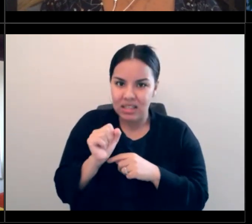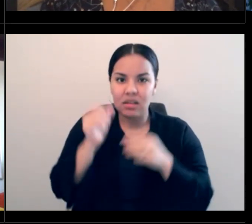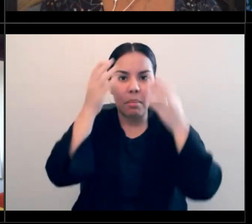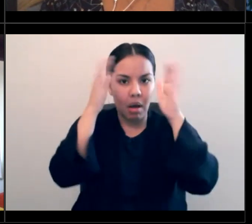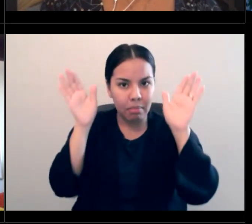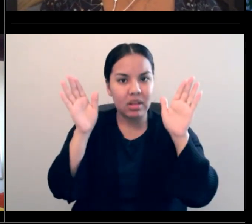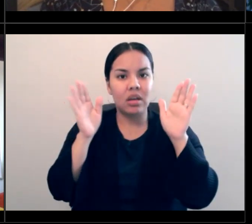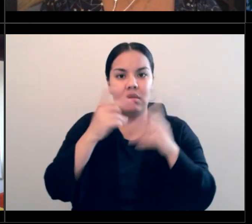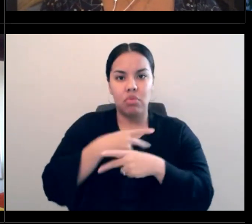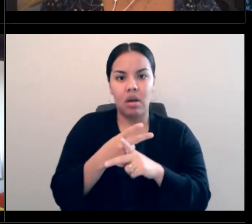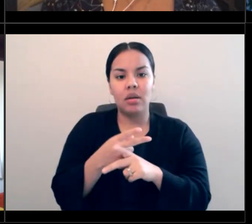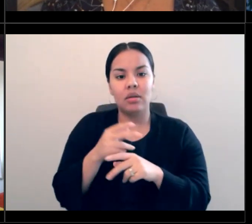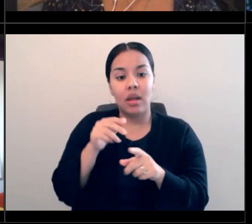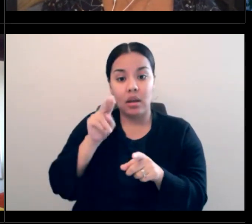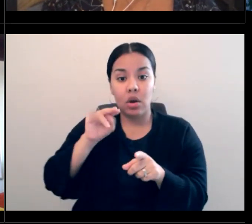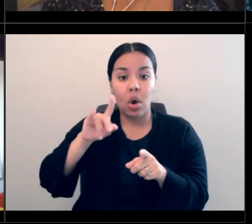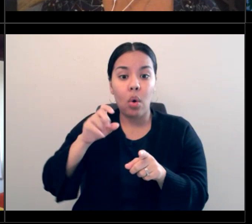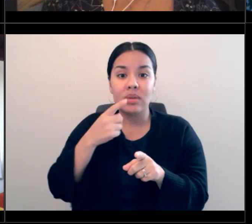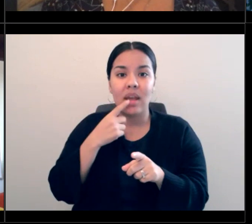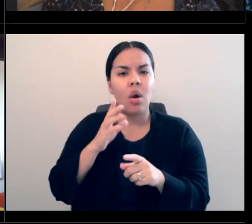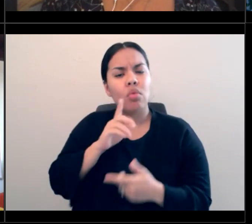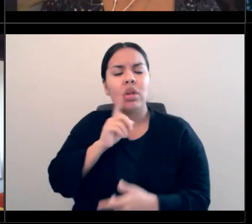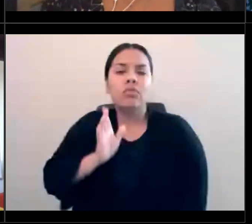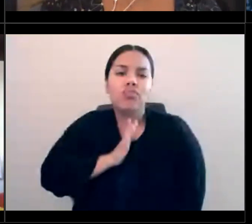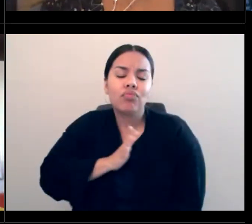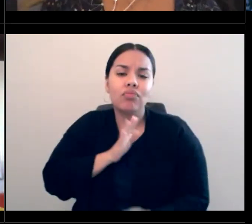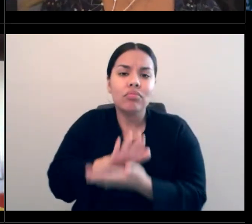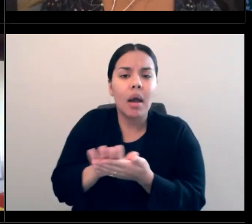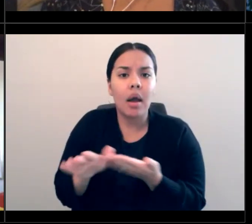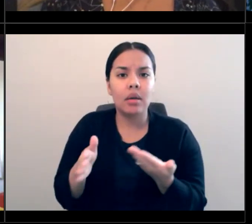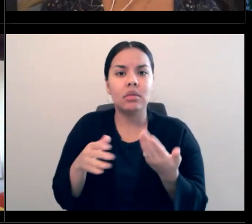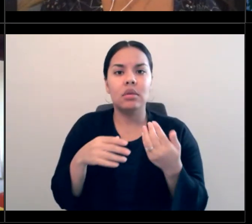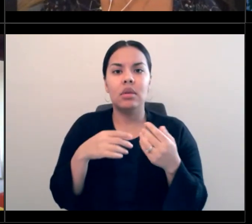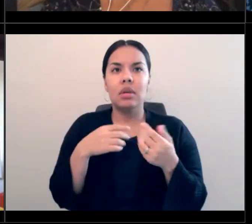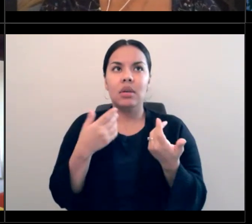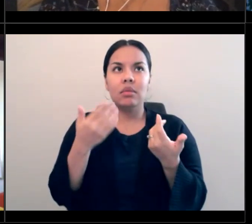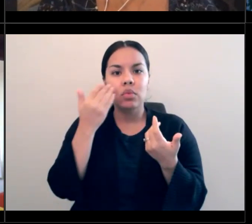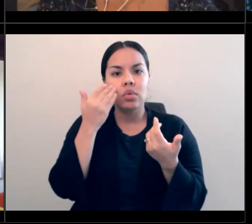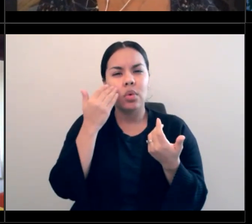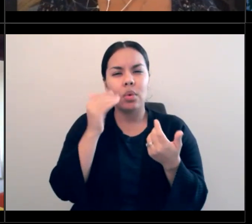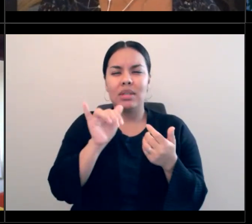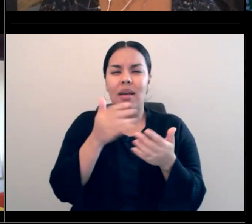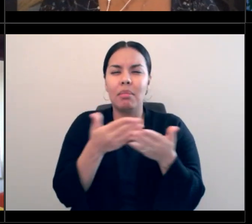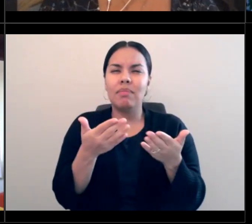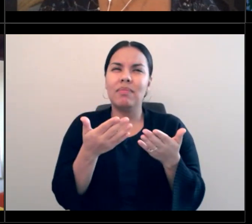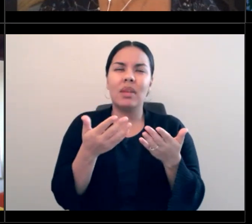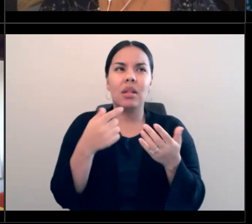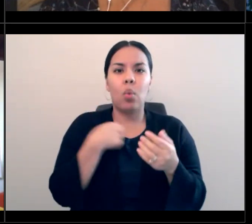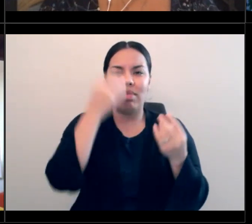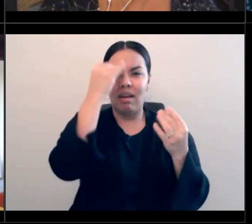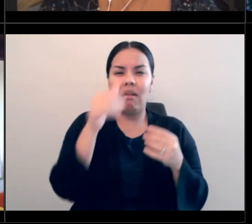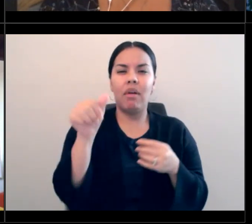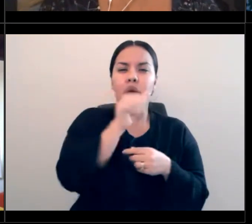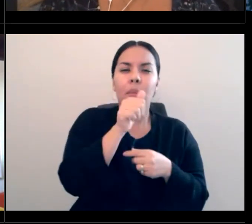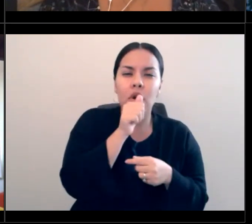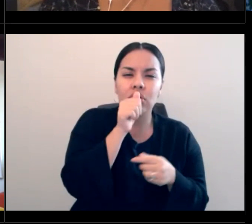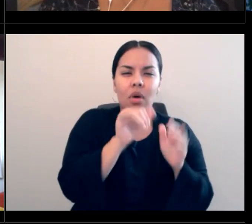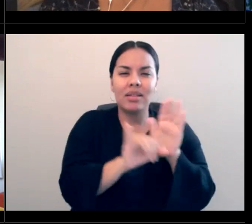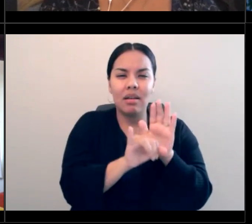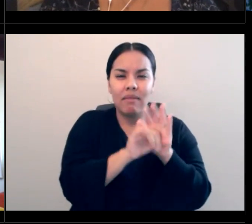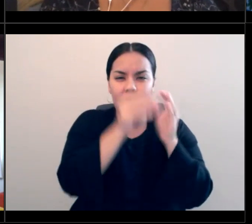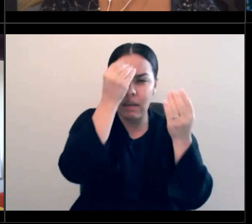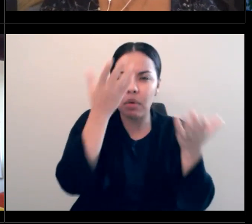definitely a courtesy, especially if something is very personal or identifiable, the same way we'd think of any other sort of information. But lots of